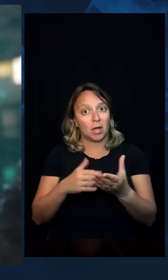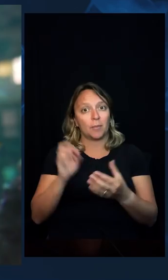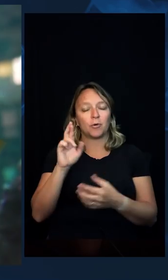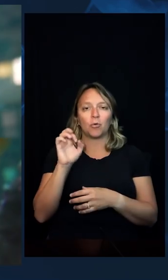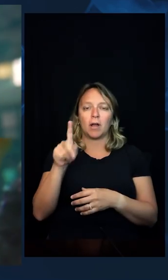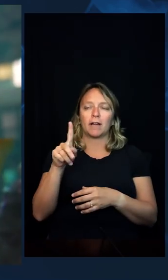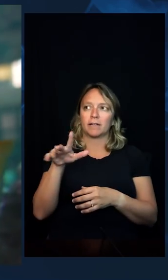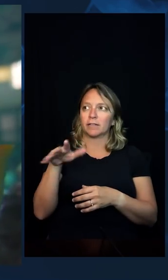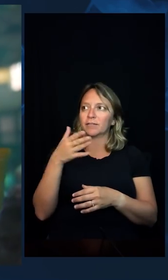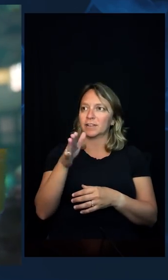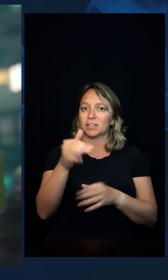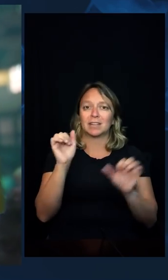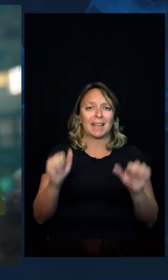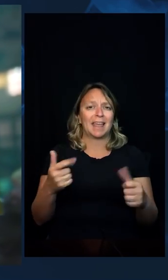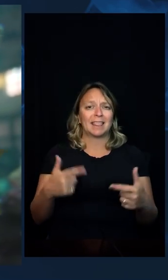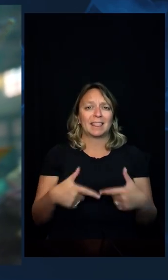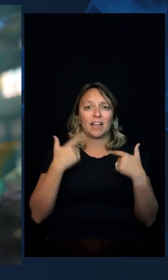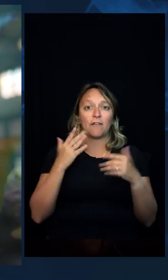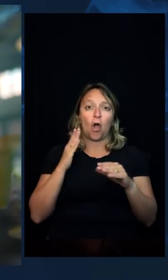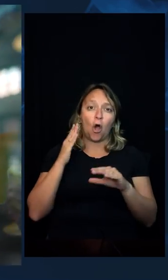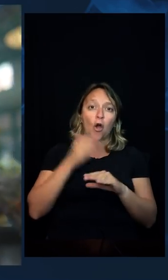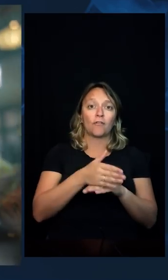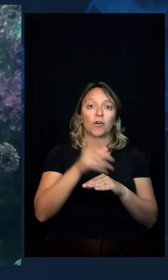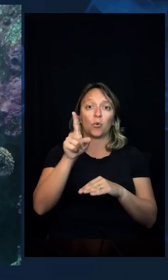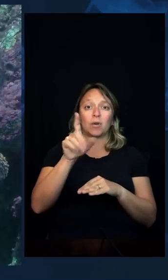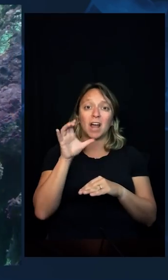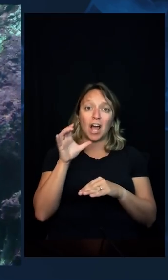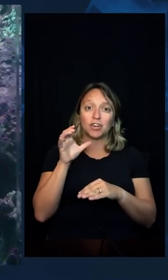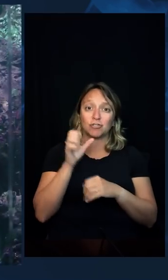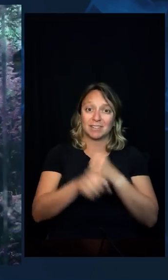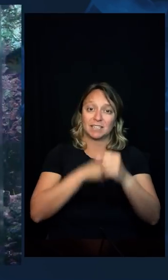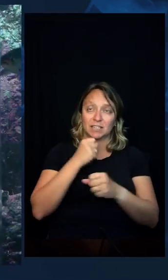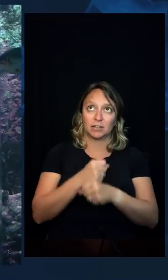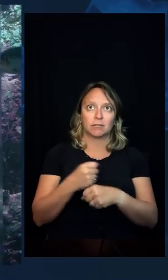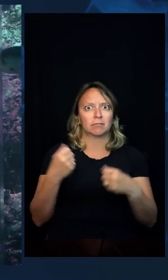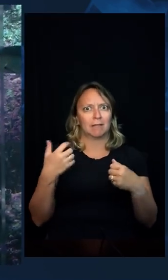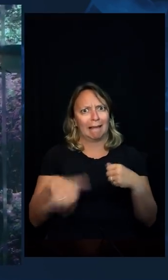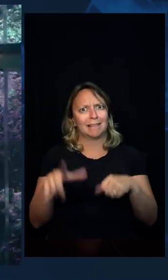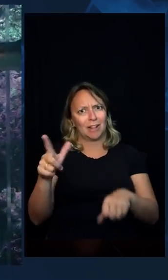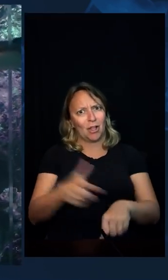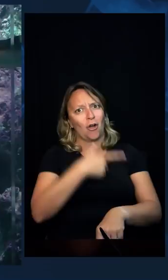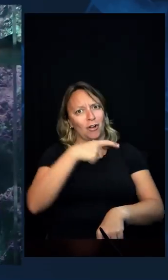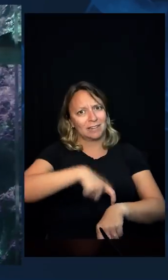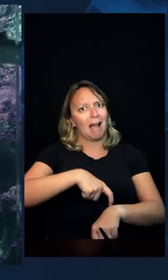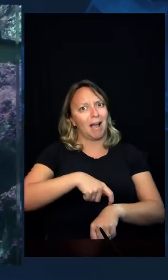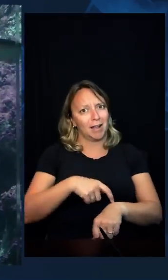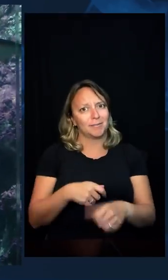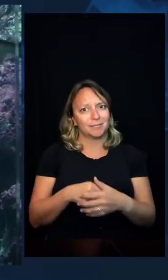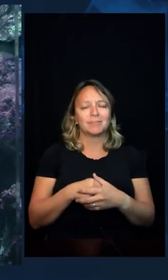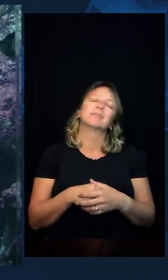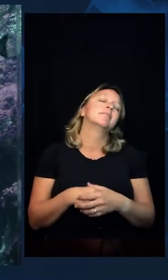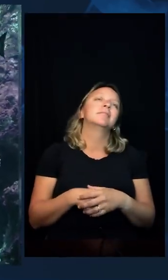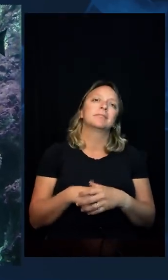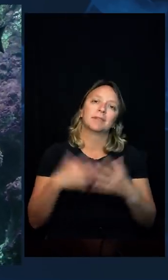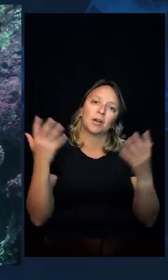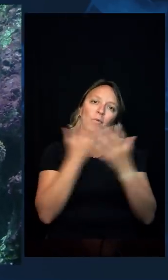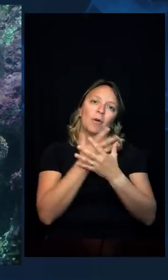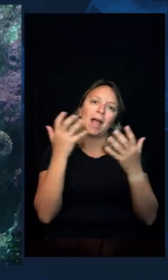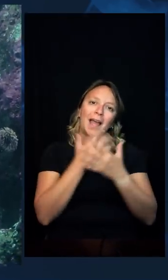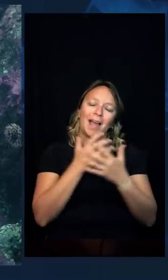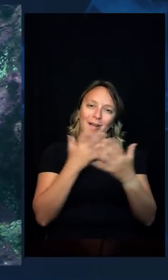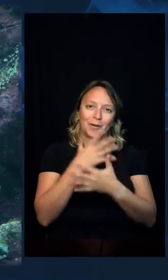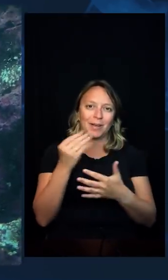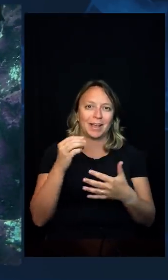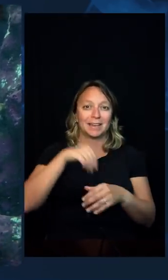can live well over 100 years. That's a long time. Wow. And in